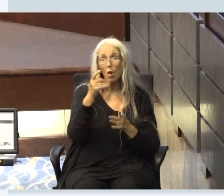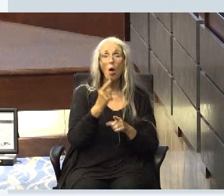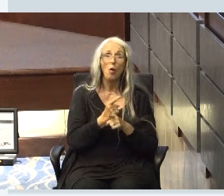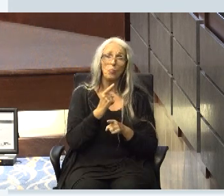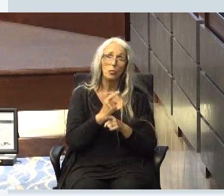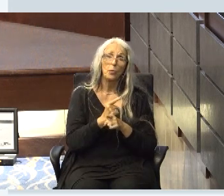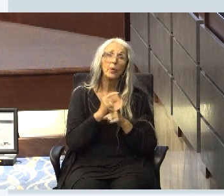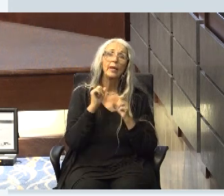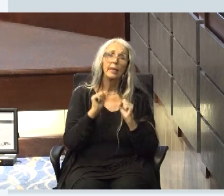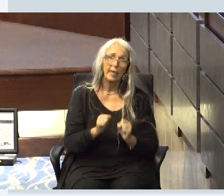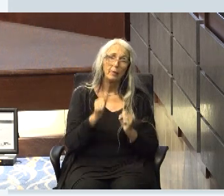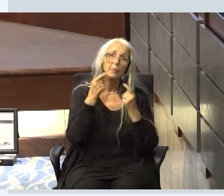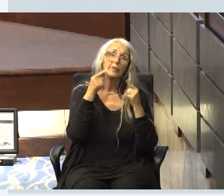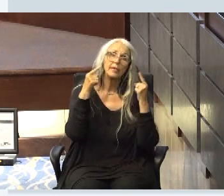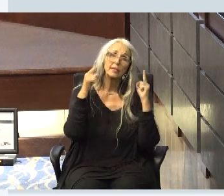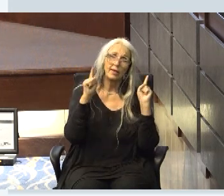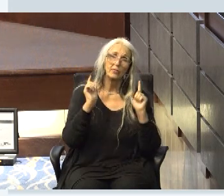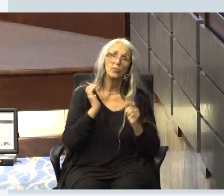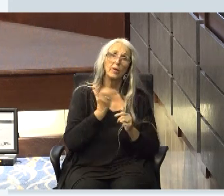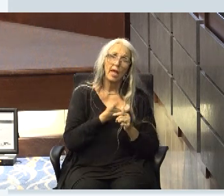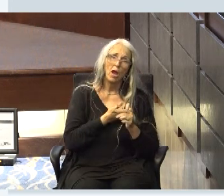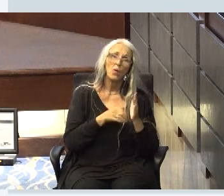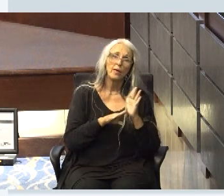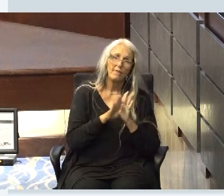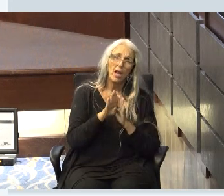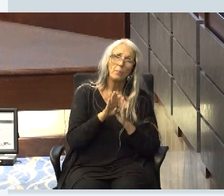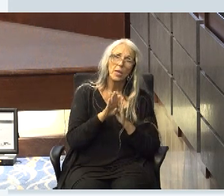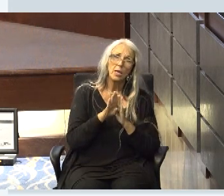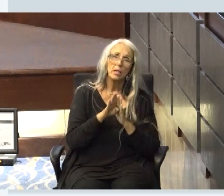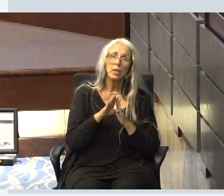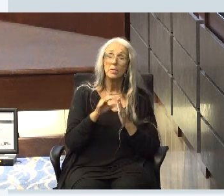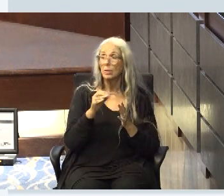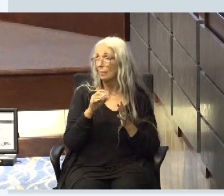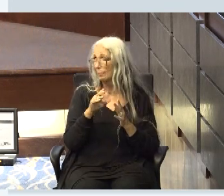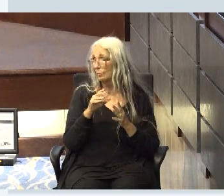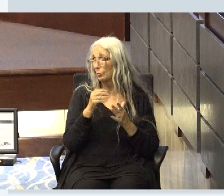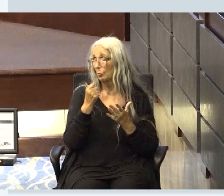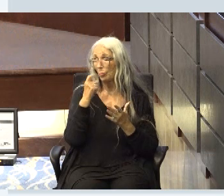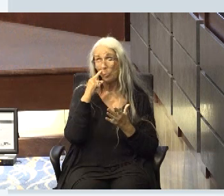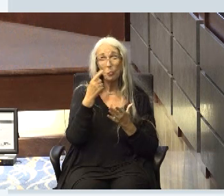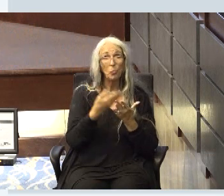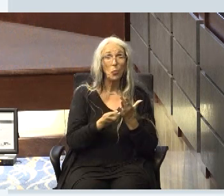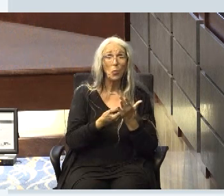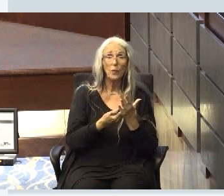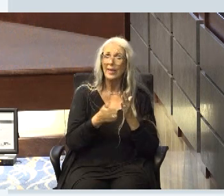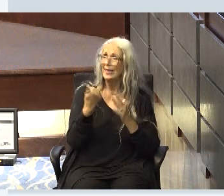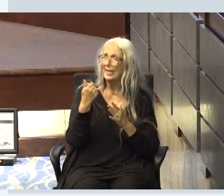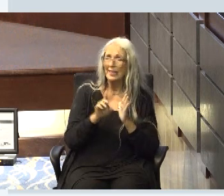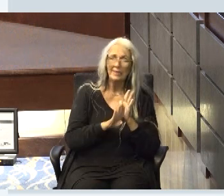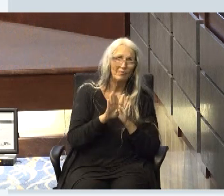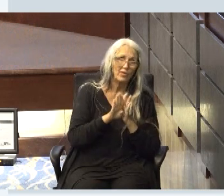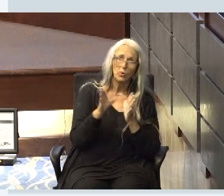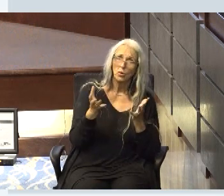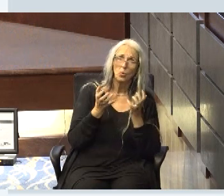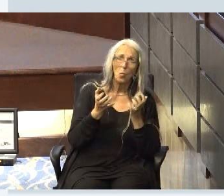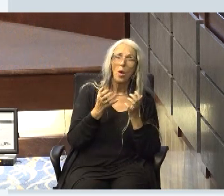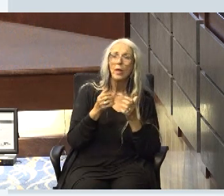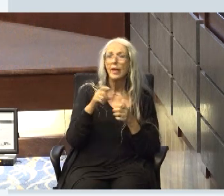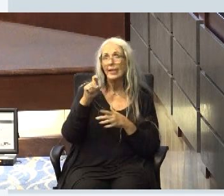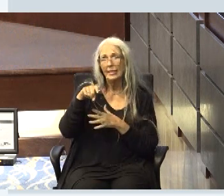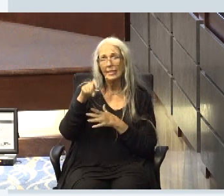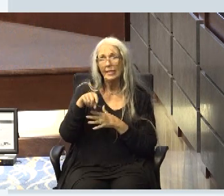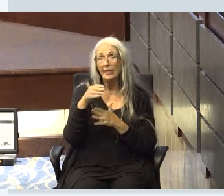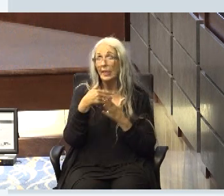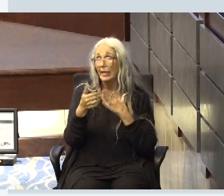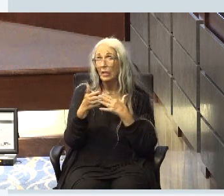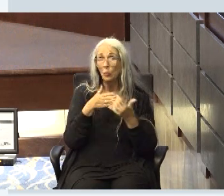be successful in our development. This is a proving process that any developer is going to want and need anyhow. So